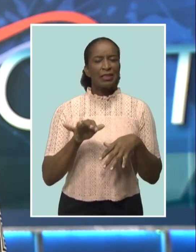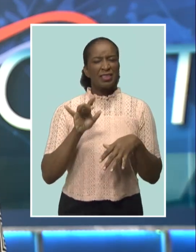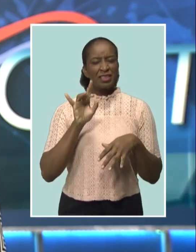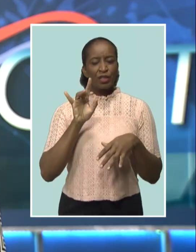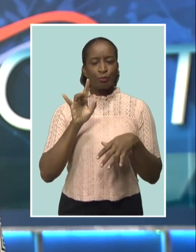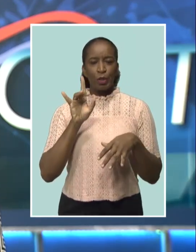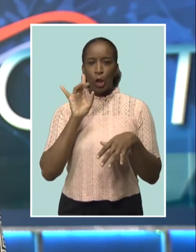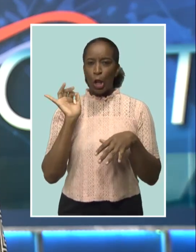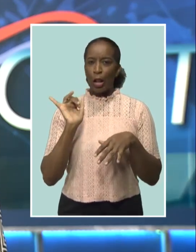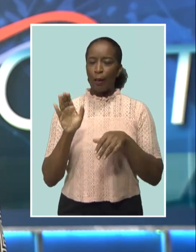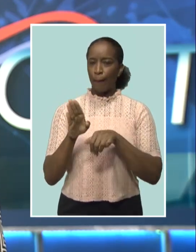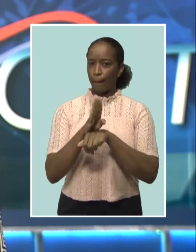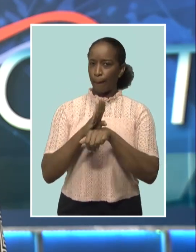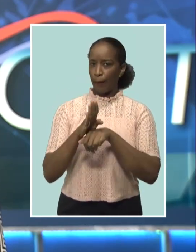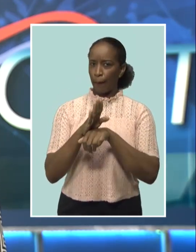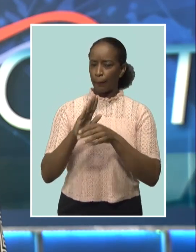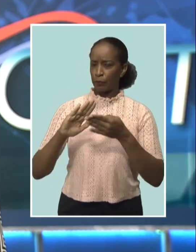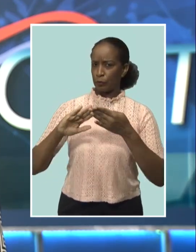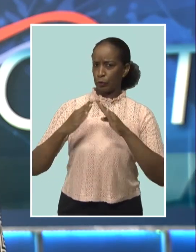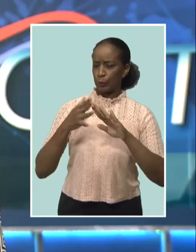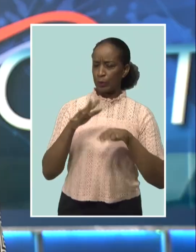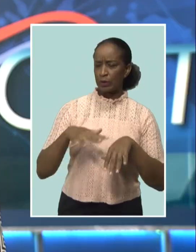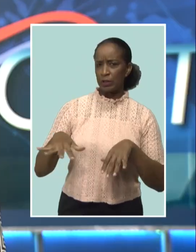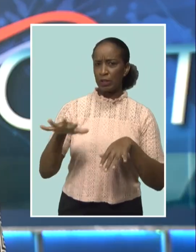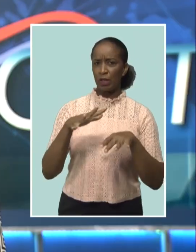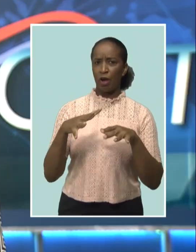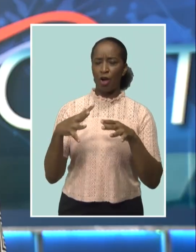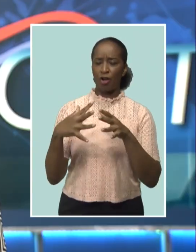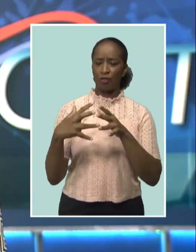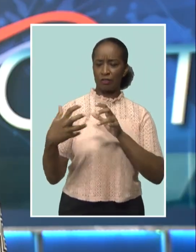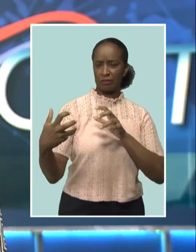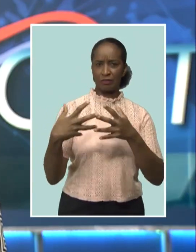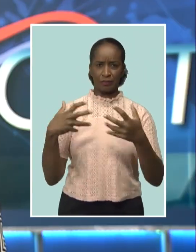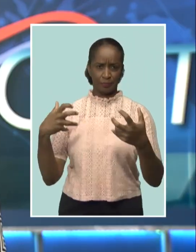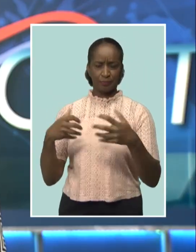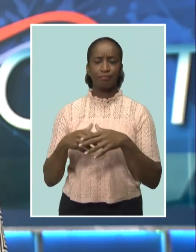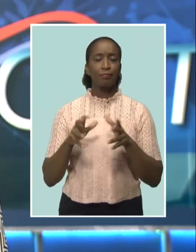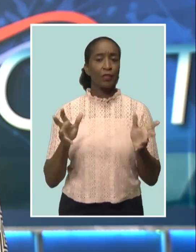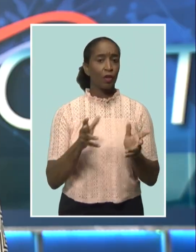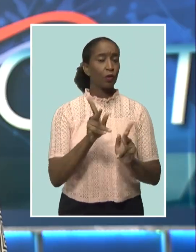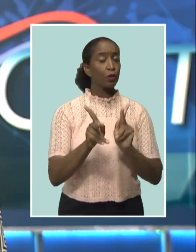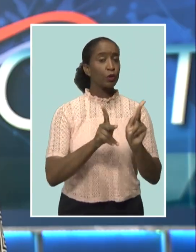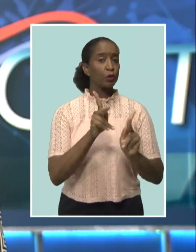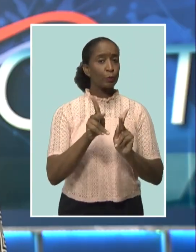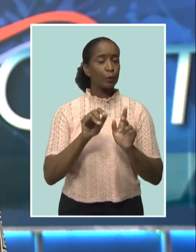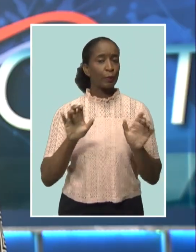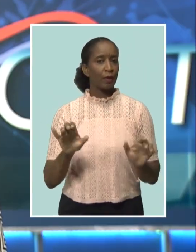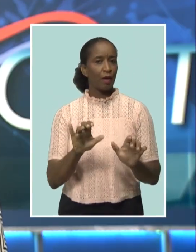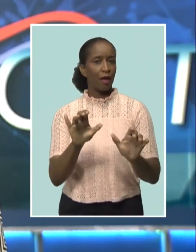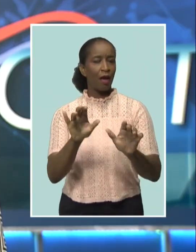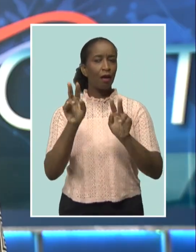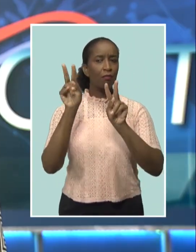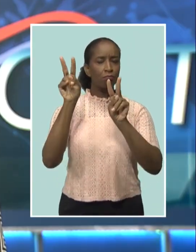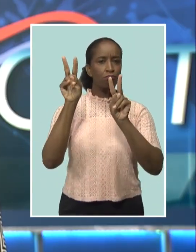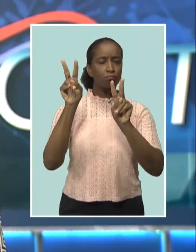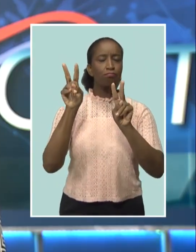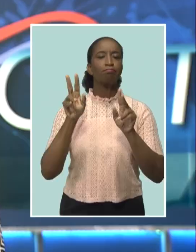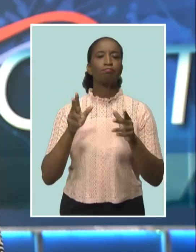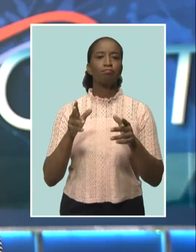as Barbadians. Reverend Scantlebury called on Barbadians to be pilgrims of hope, walking together toward